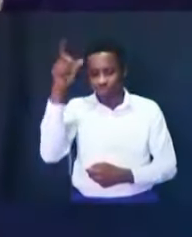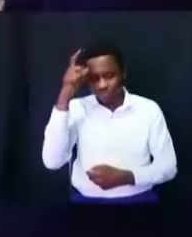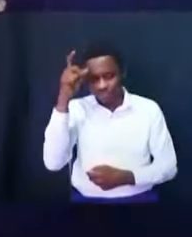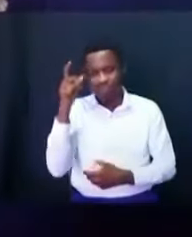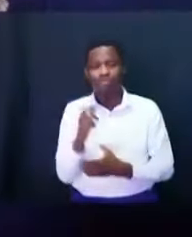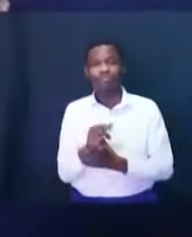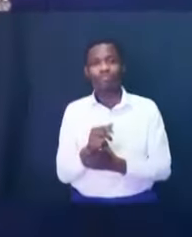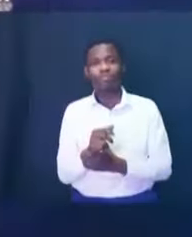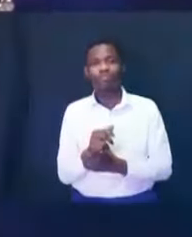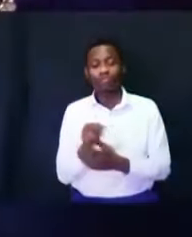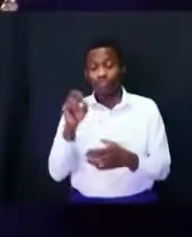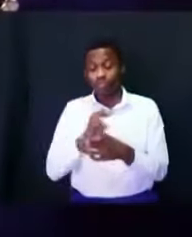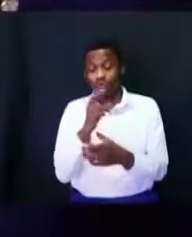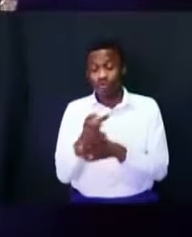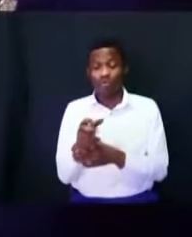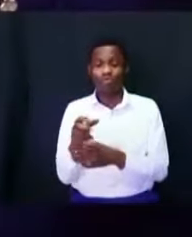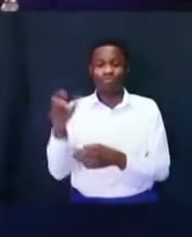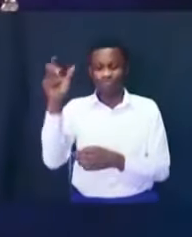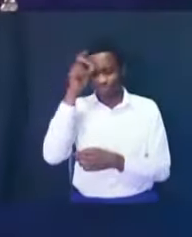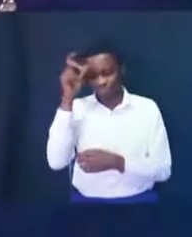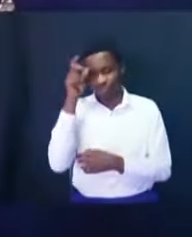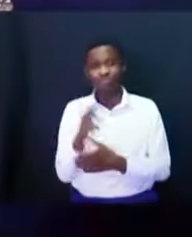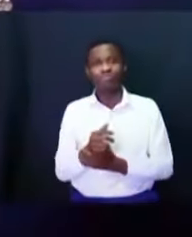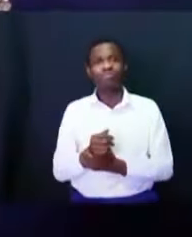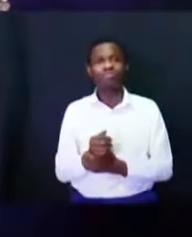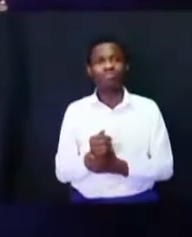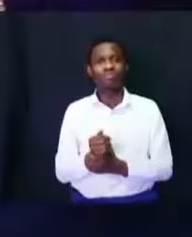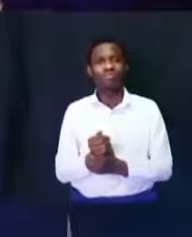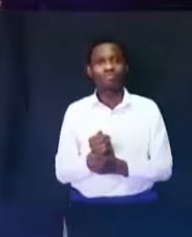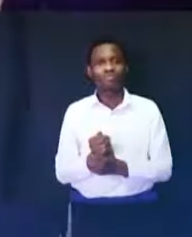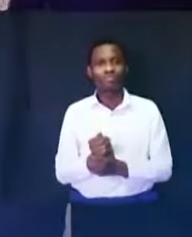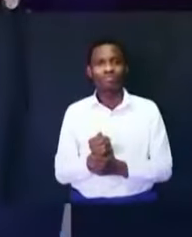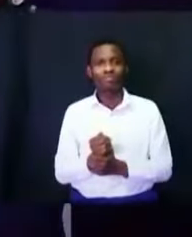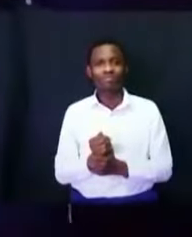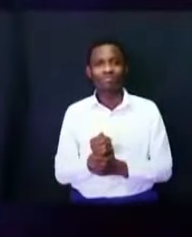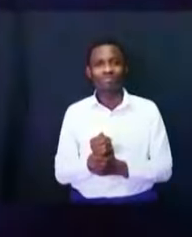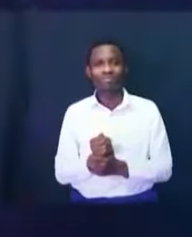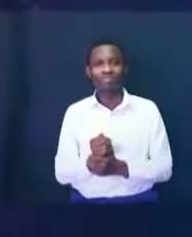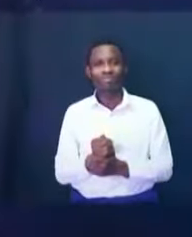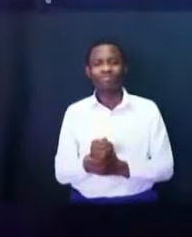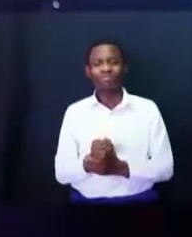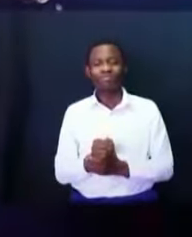devil or Satan you see the various